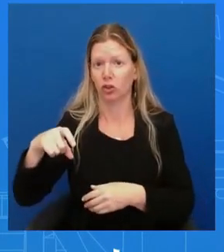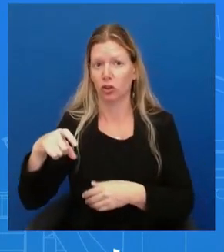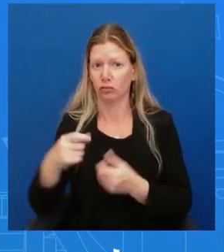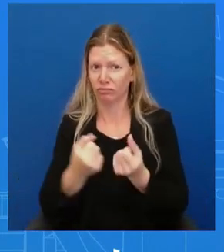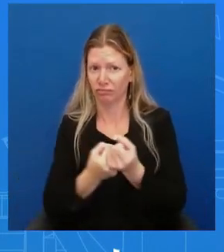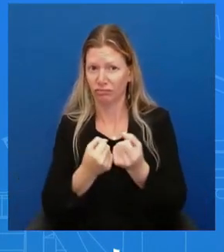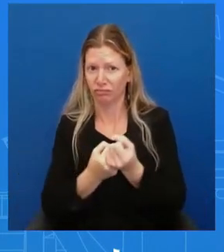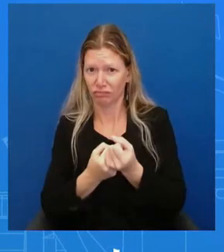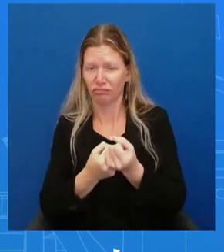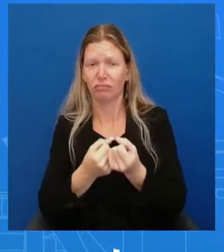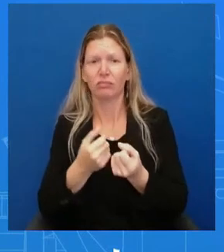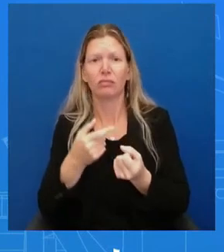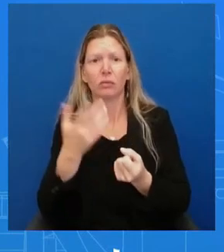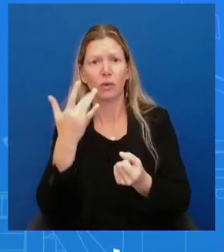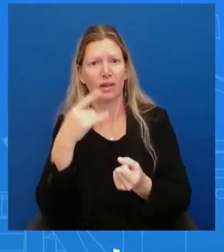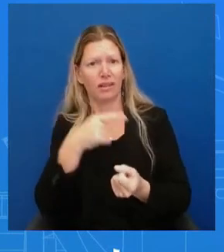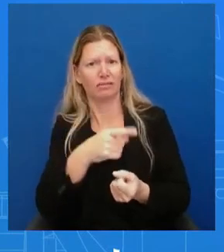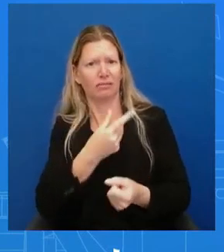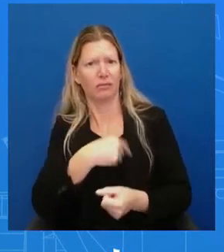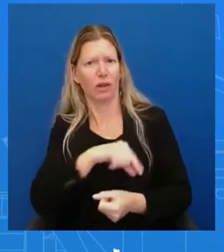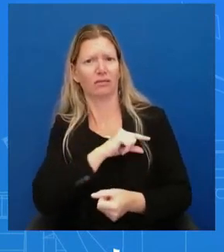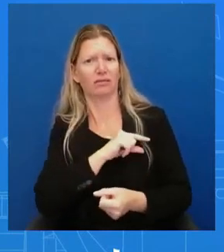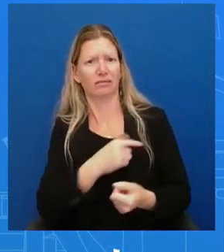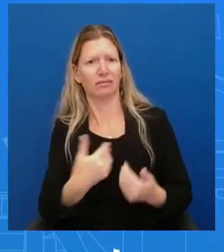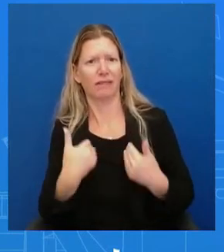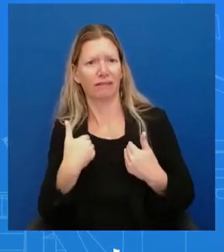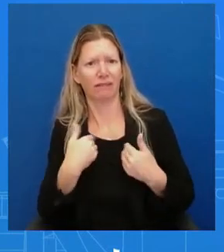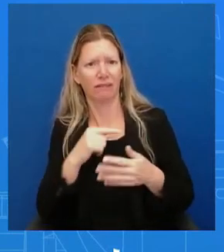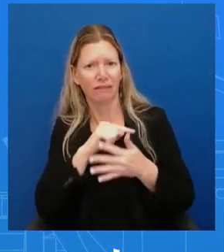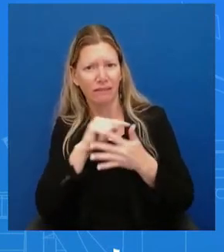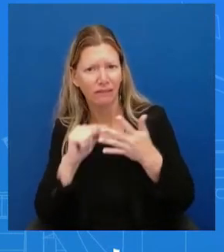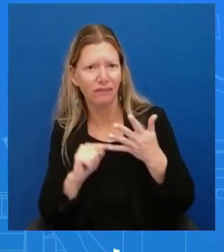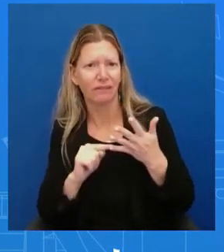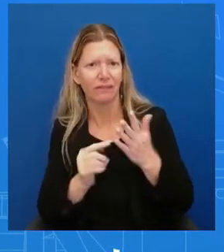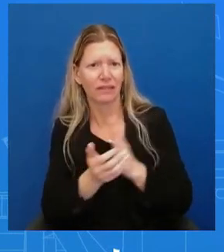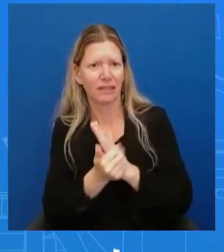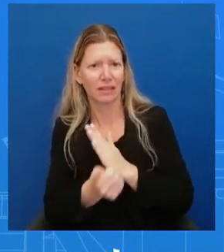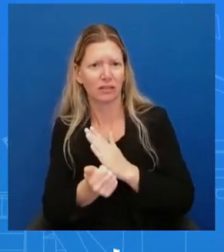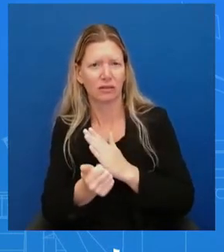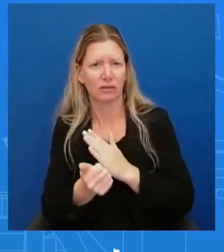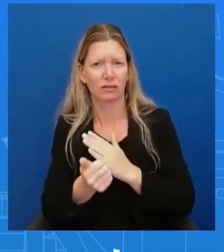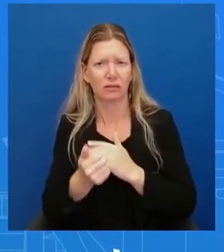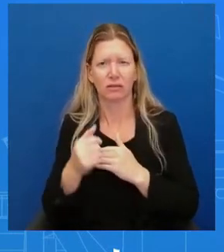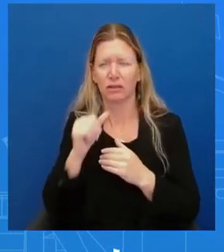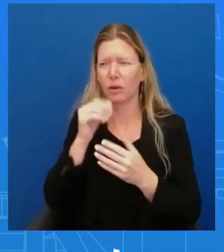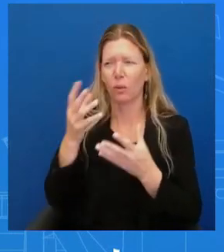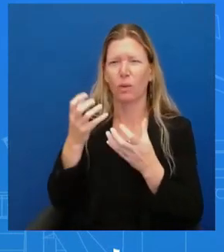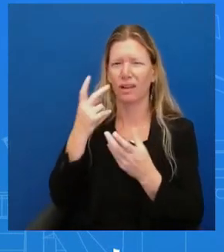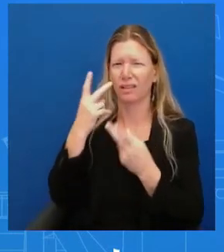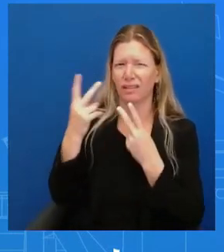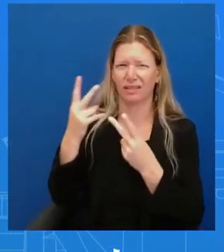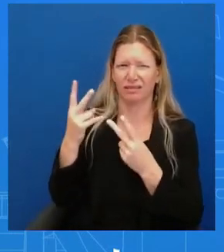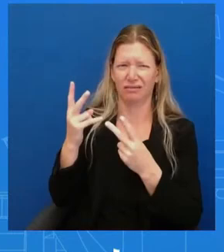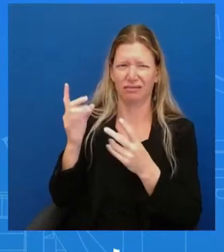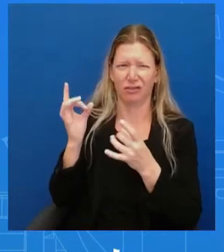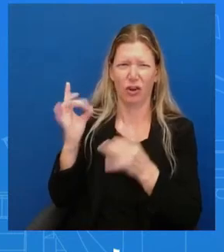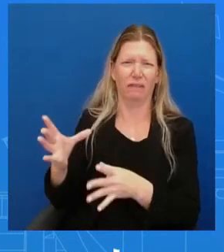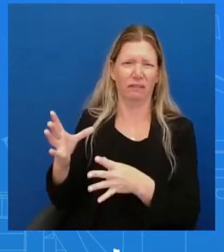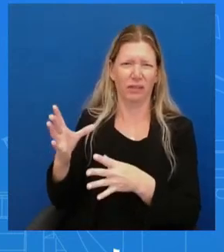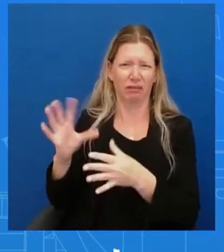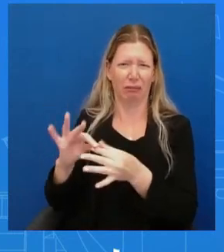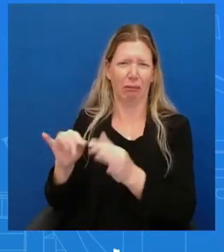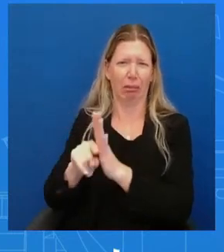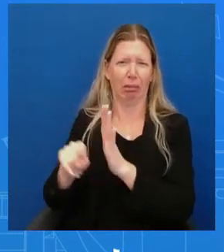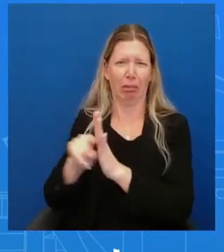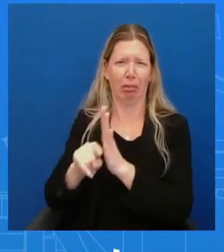to force America into the past. And so we're going to continue our office here. The president's going to continue to do everything that we